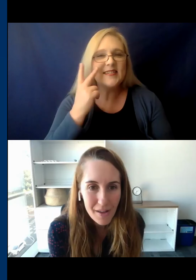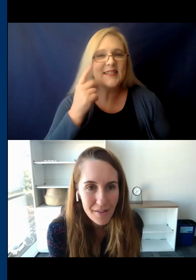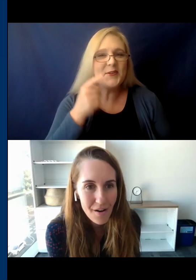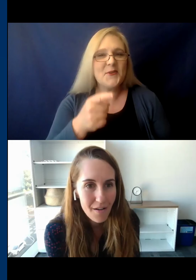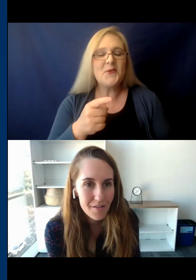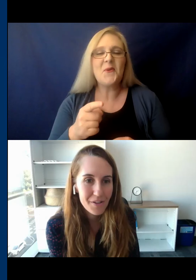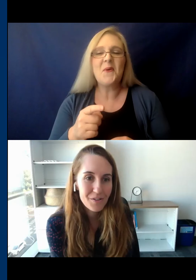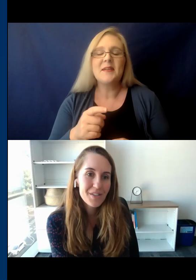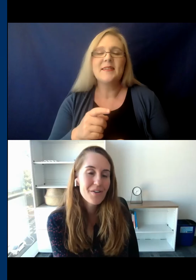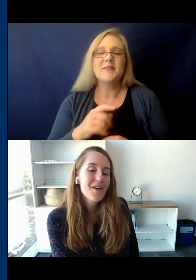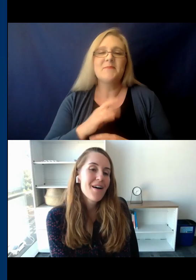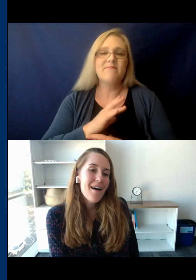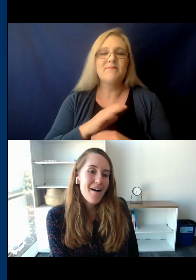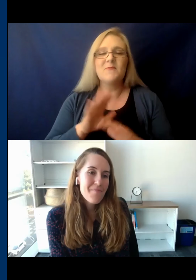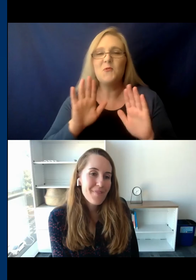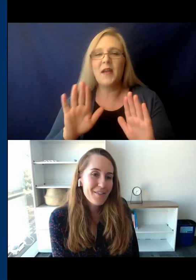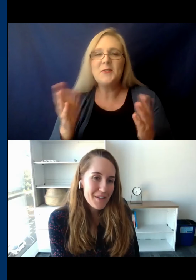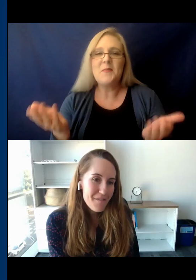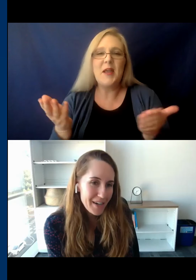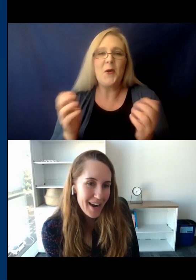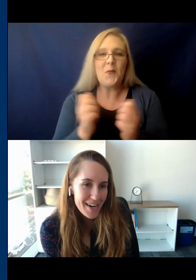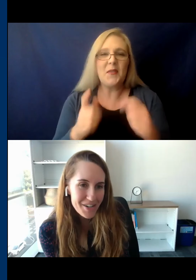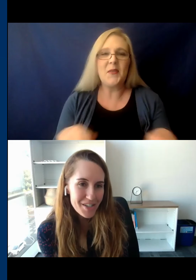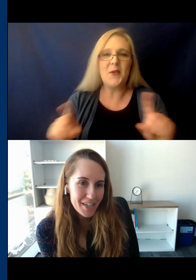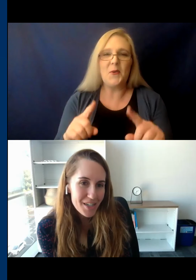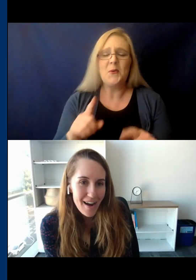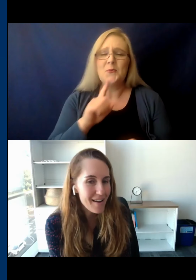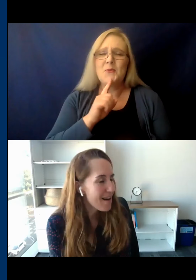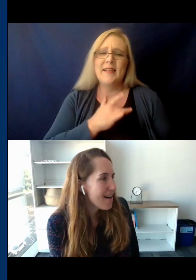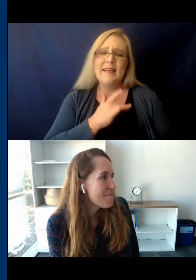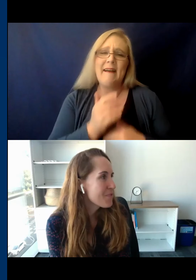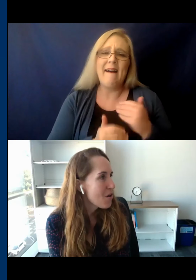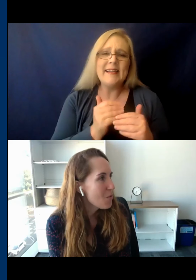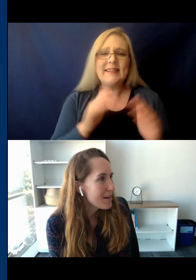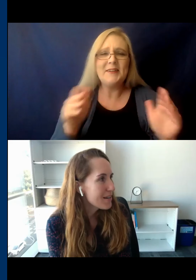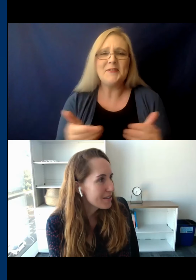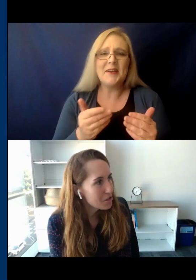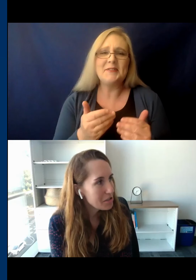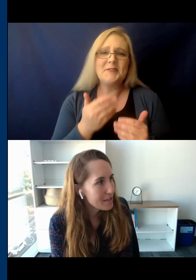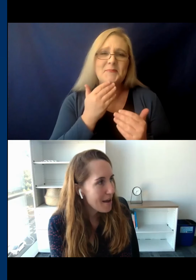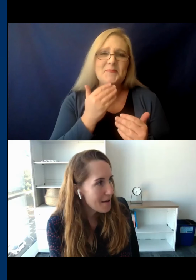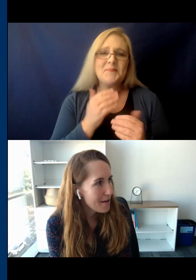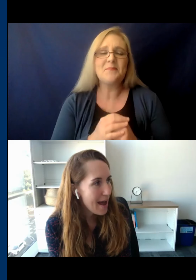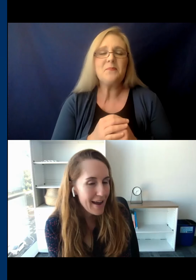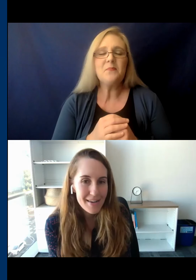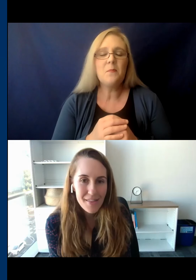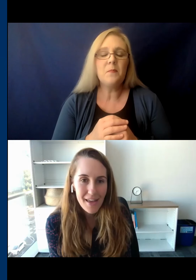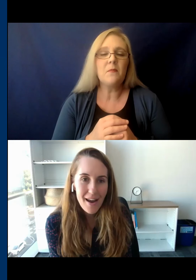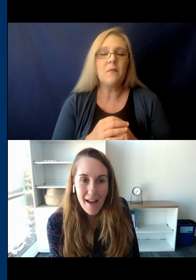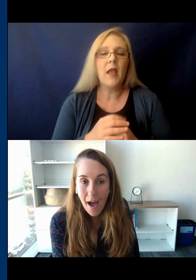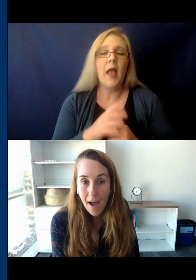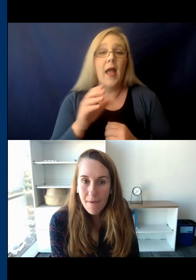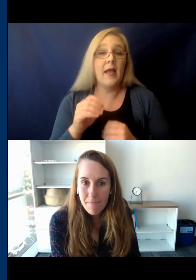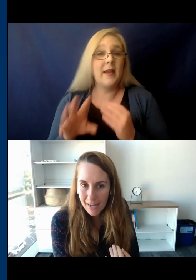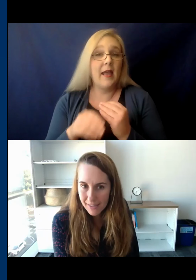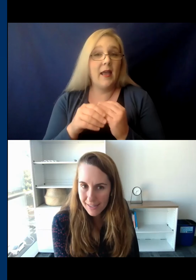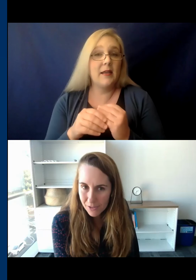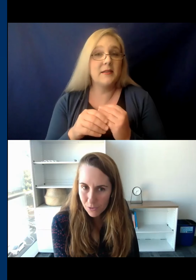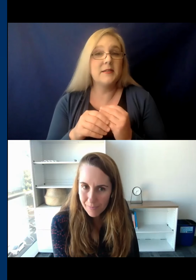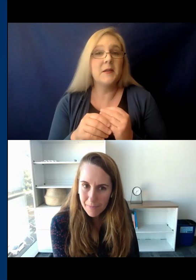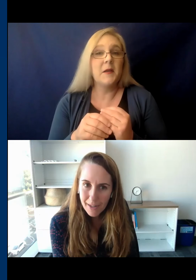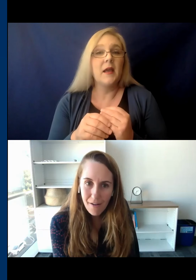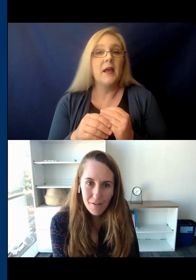here with all of you. So that was a very kind introduction. I will just add that I am